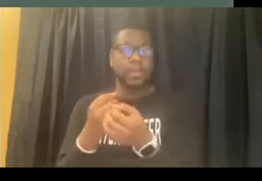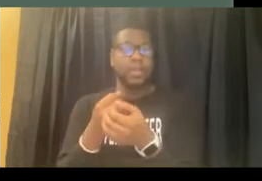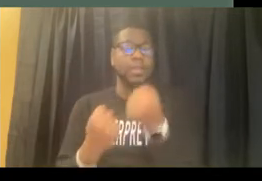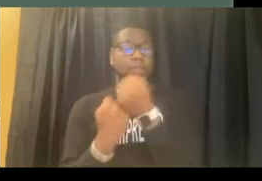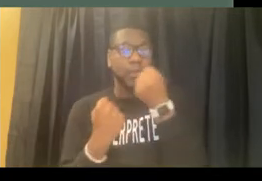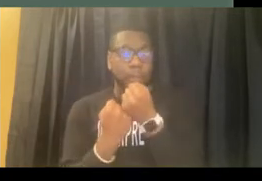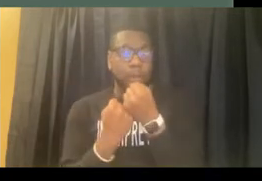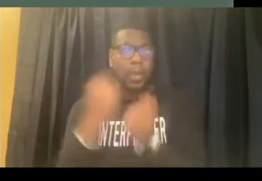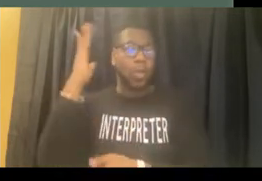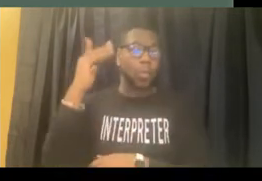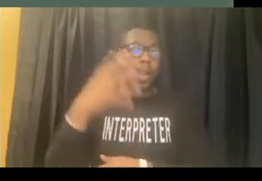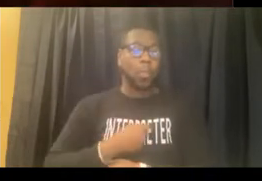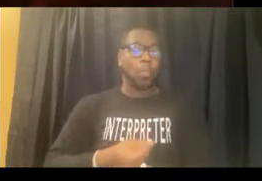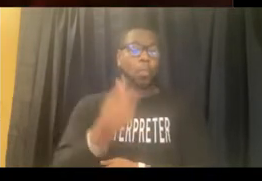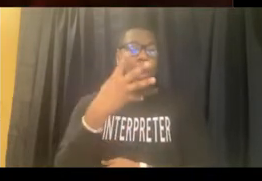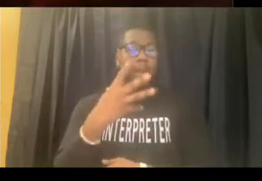counterpart organizations.